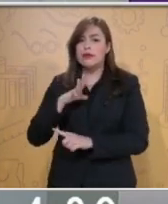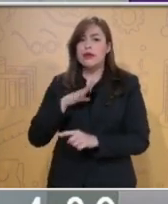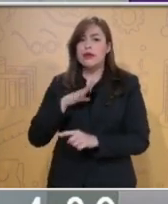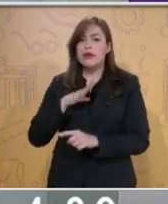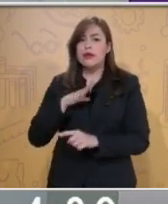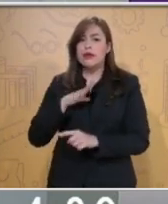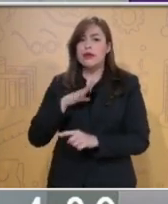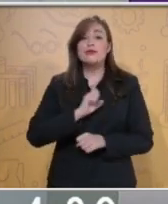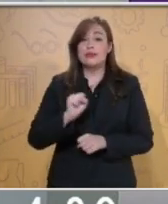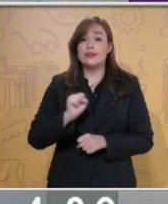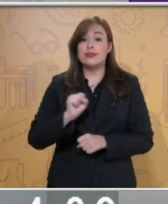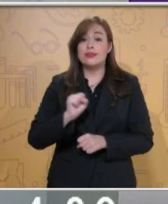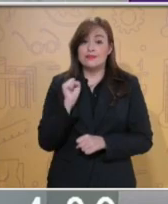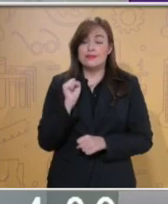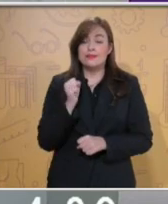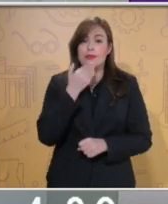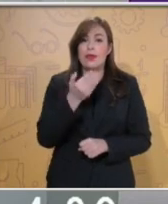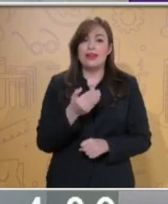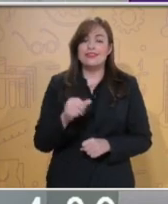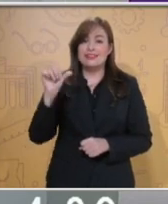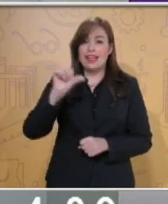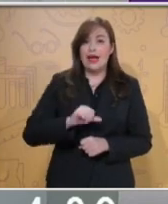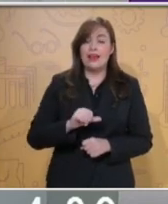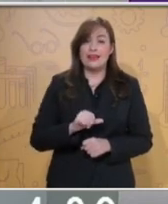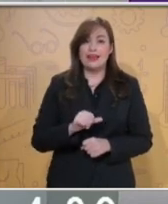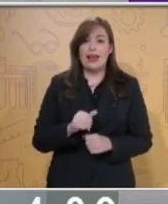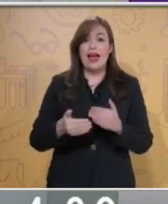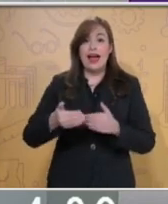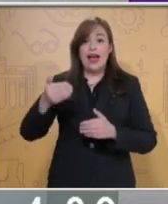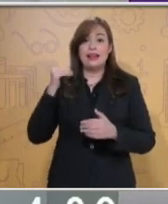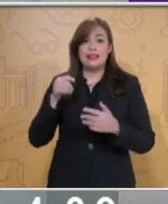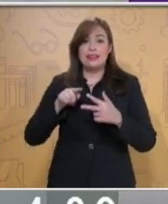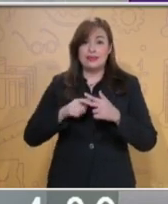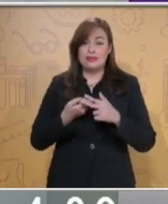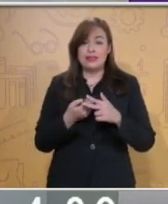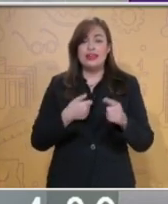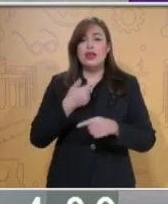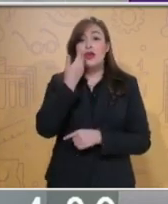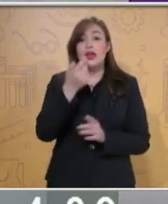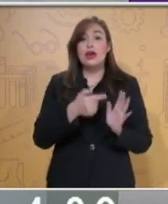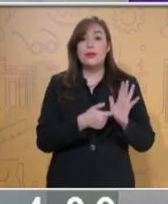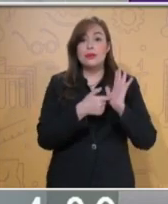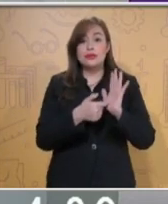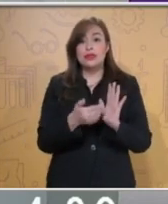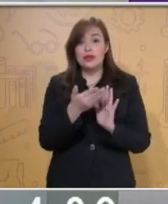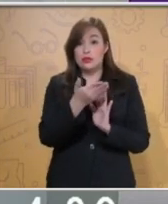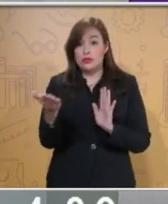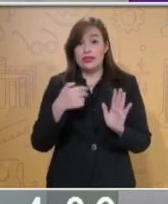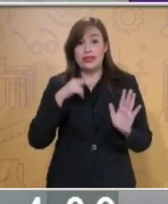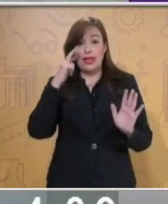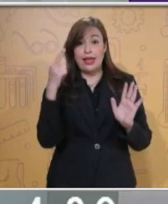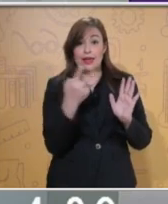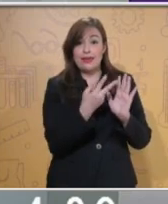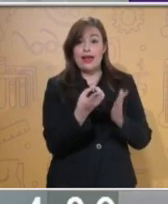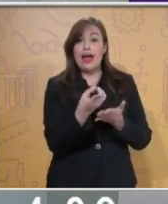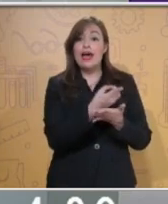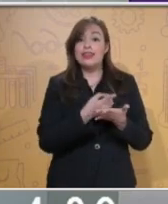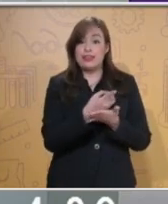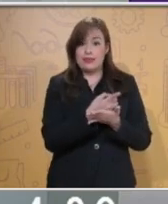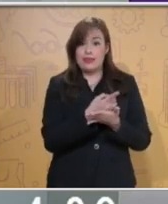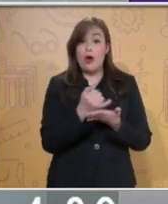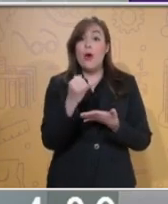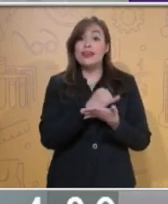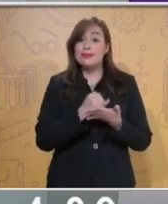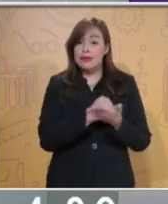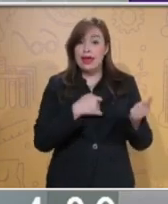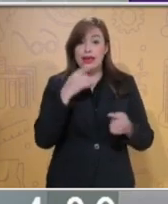Well, today, to begin with the class, I'm going to show you an image. Please pay